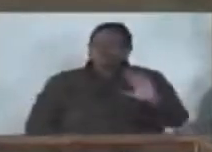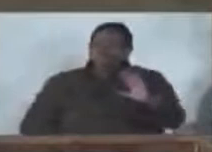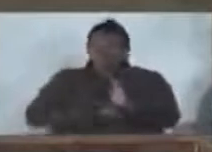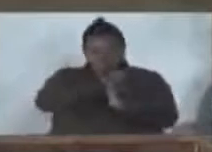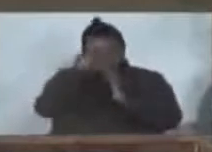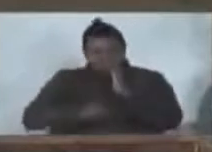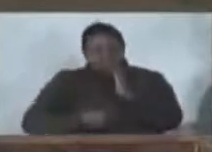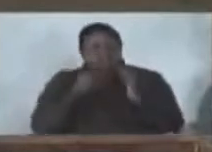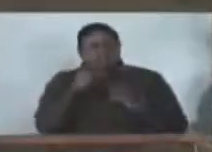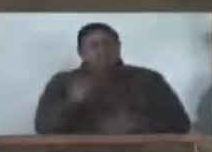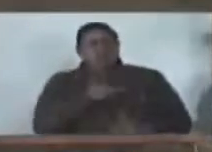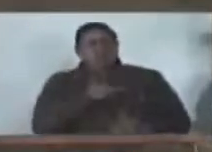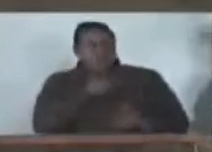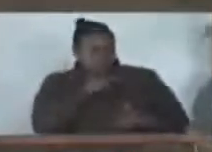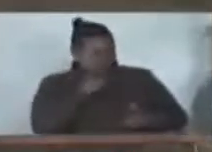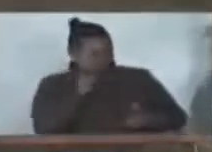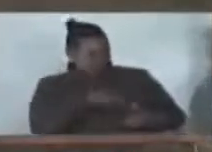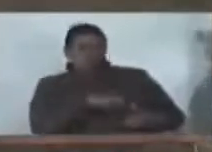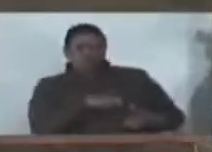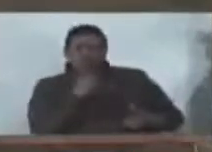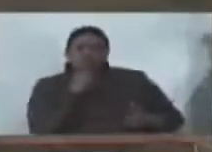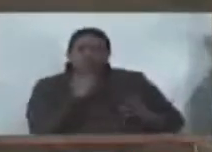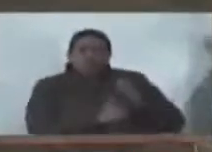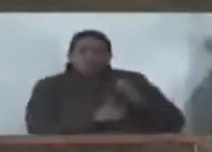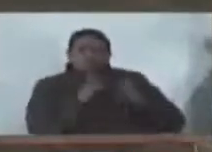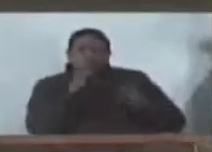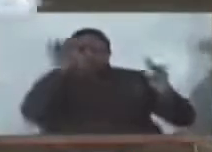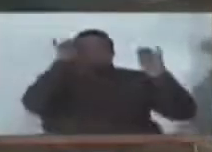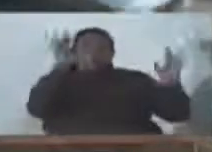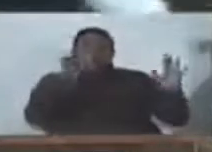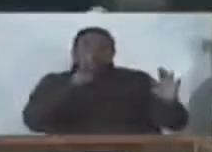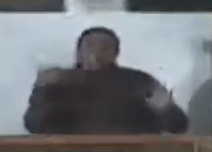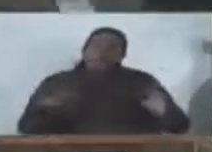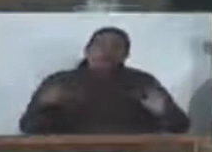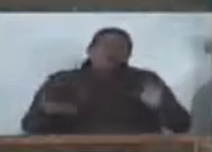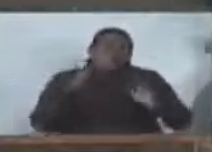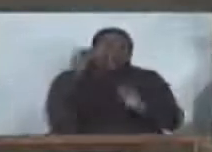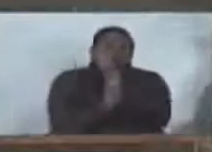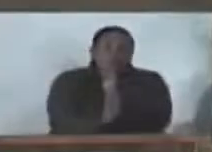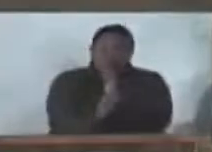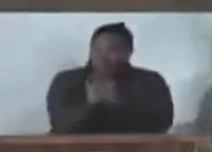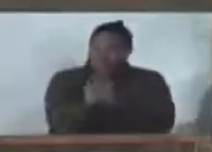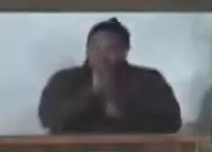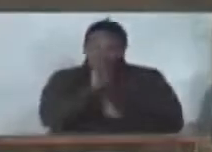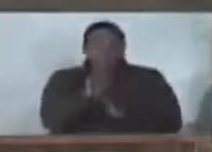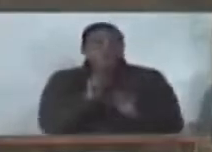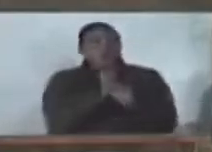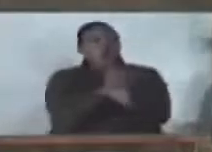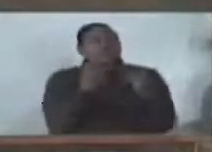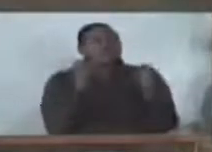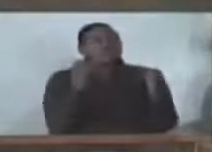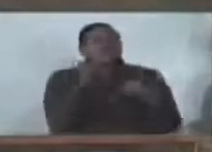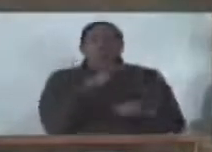attacks have been heartless, callous, horrific, and brutal, and are causing many of our women